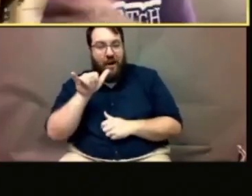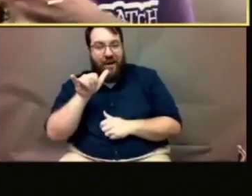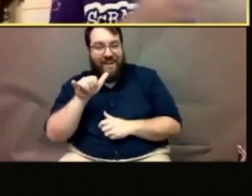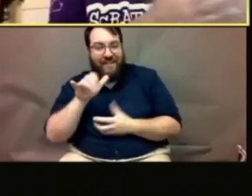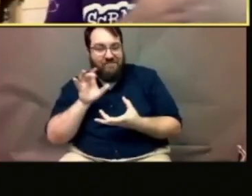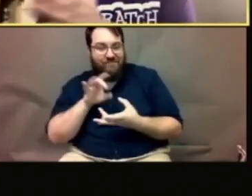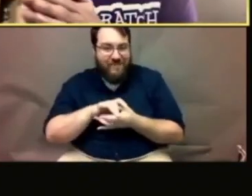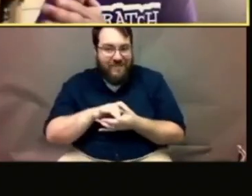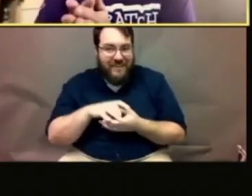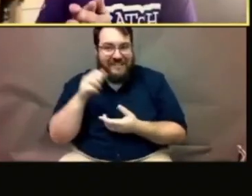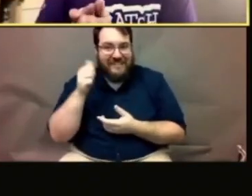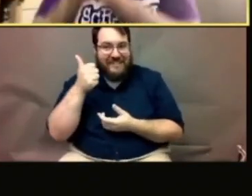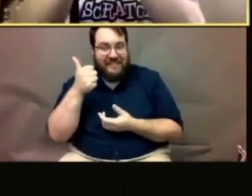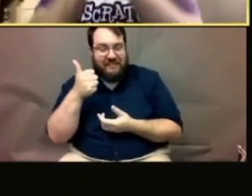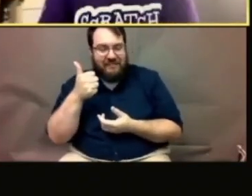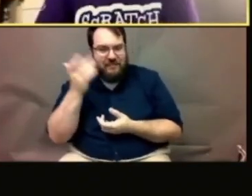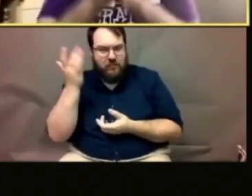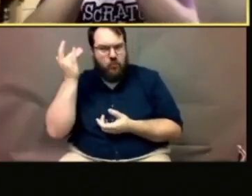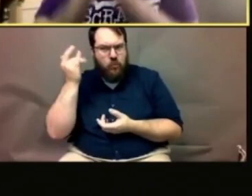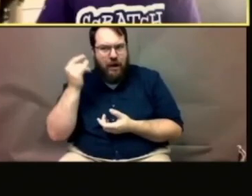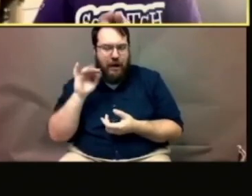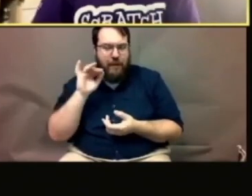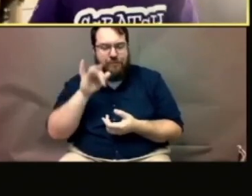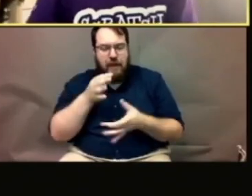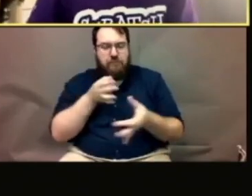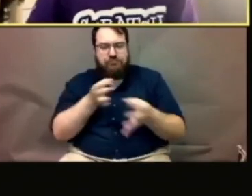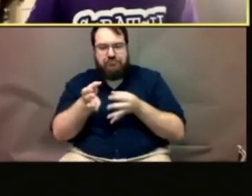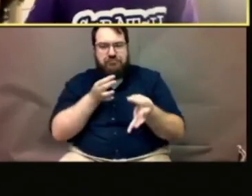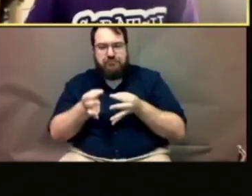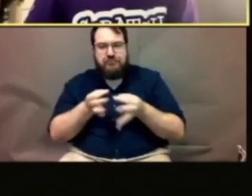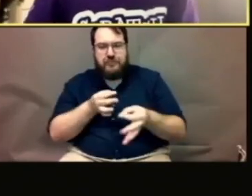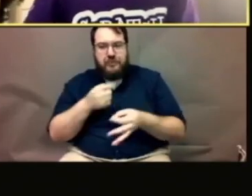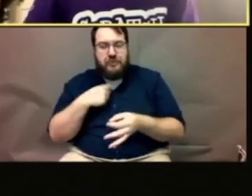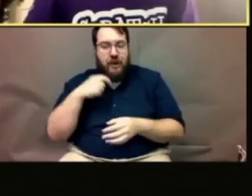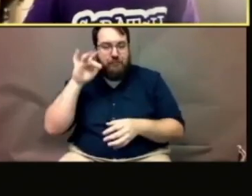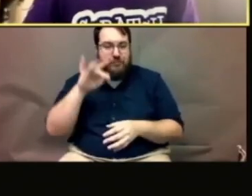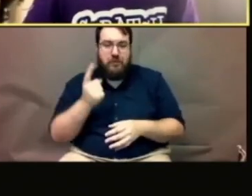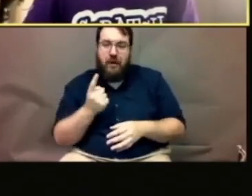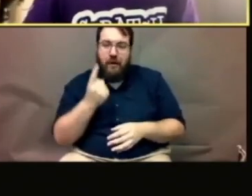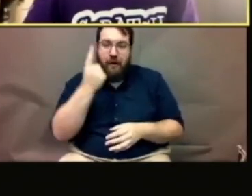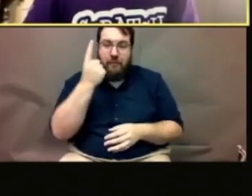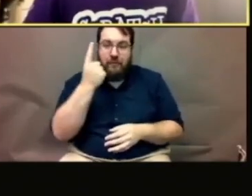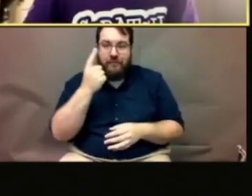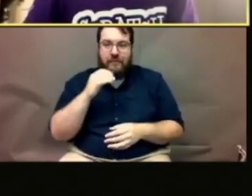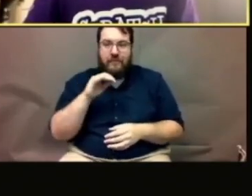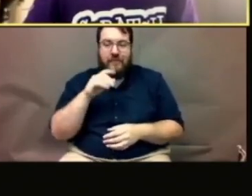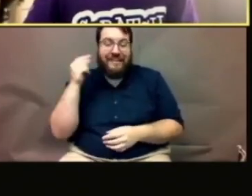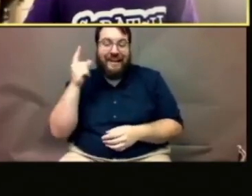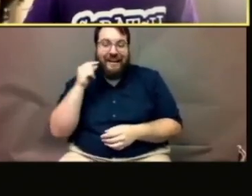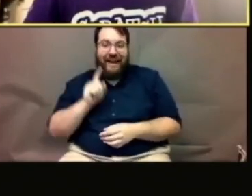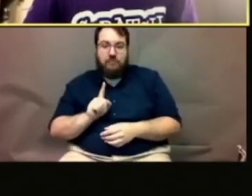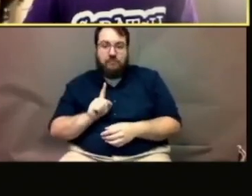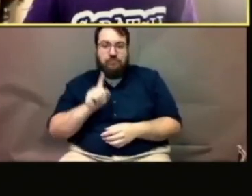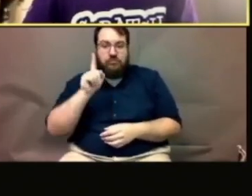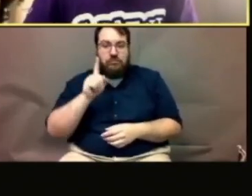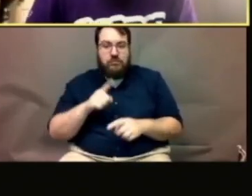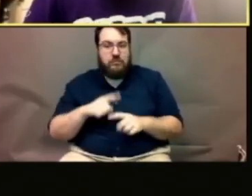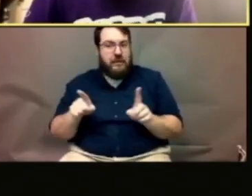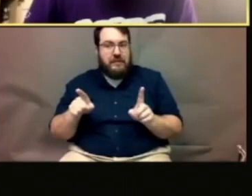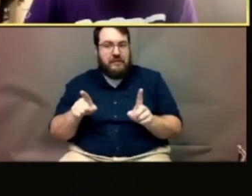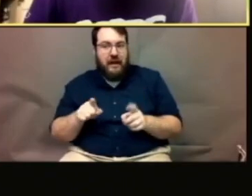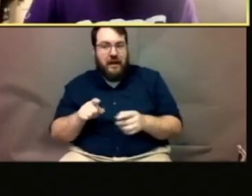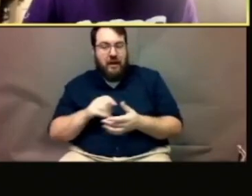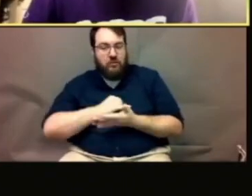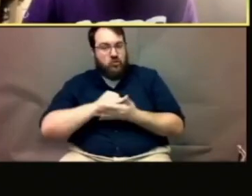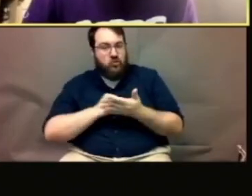X side to side and Y top to bottom. So when I press the up arrow, the cat goes up. Oh, but it's not drawing because